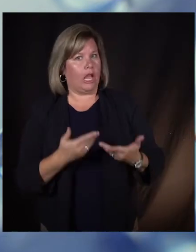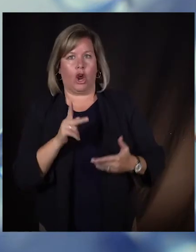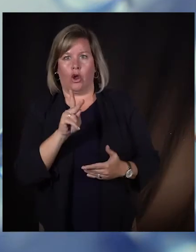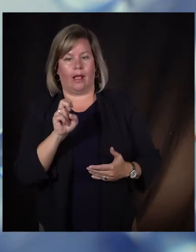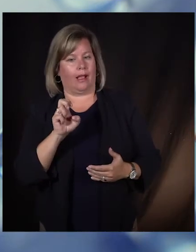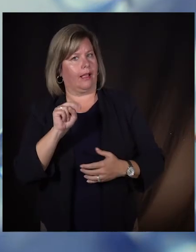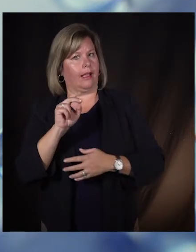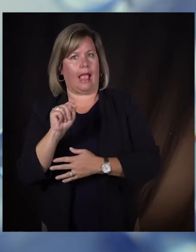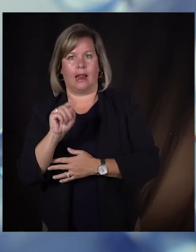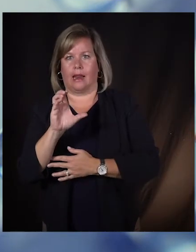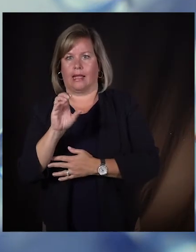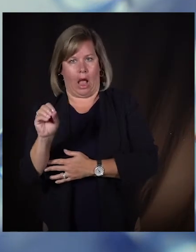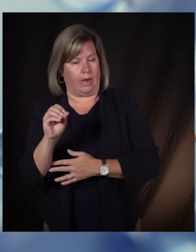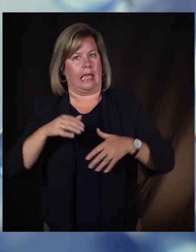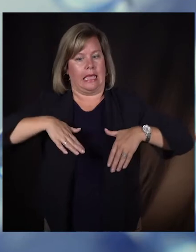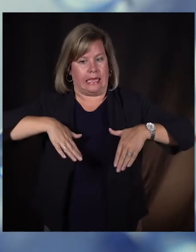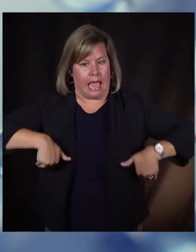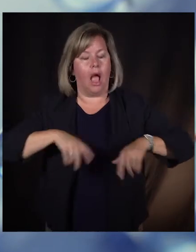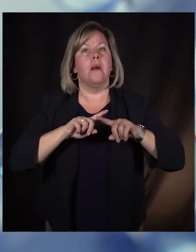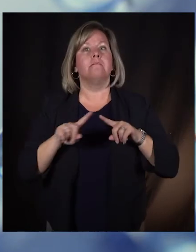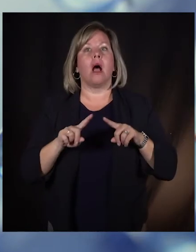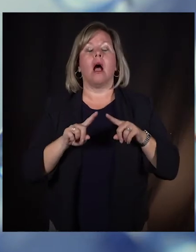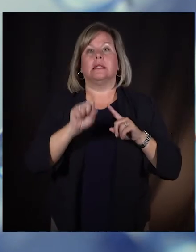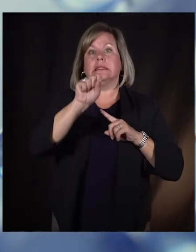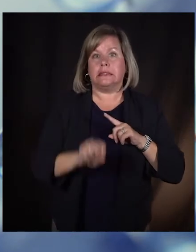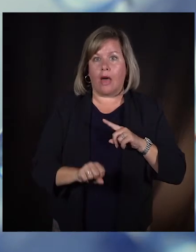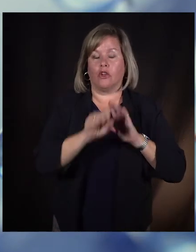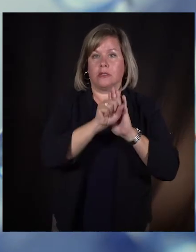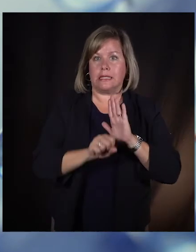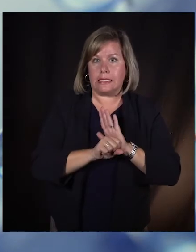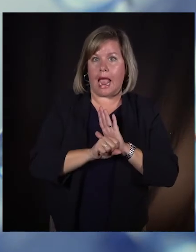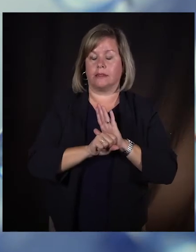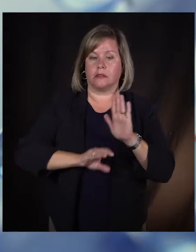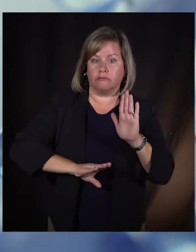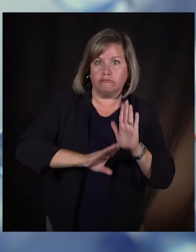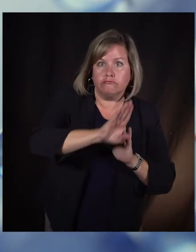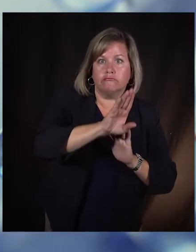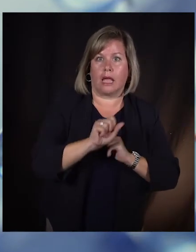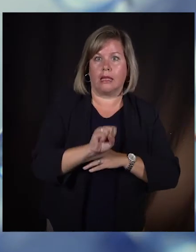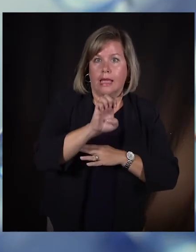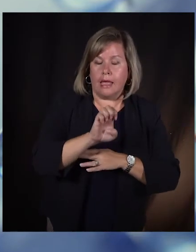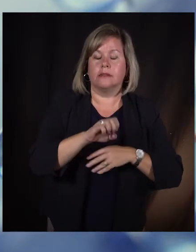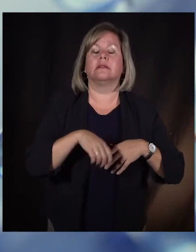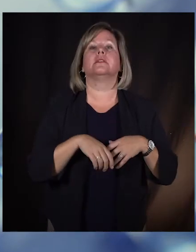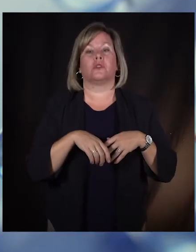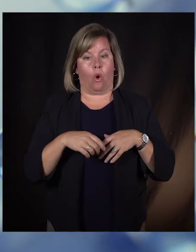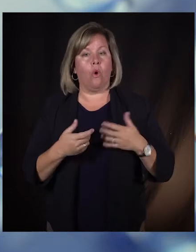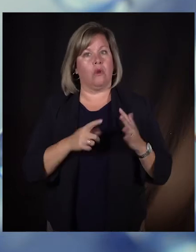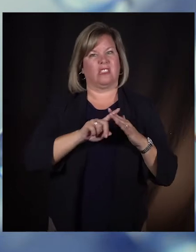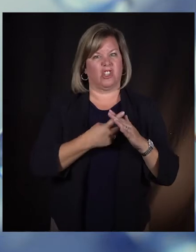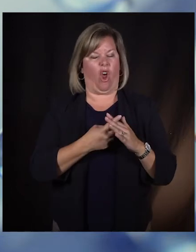remember, the wave in cases in the southern states began about a month earlier than our wave here in the Midwest.